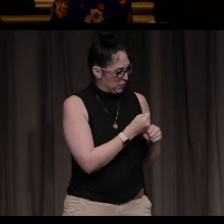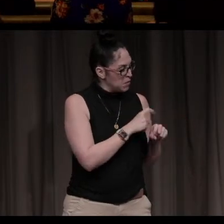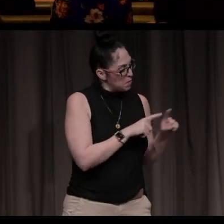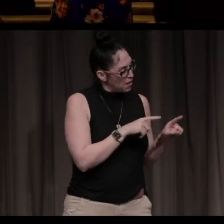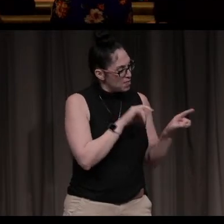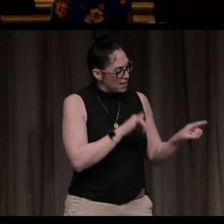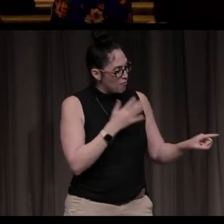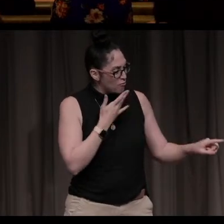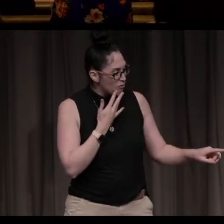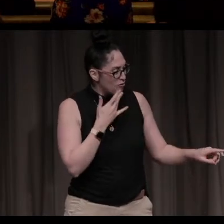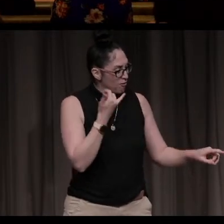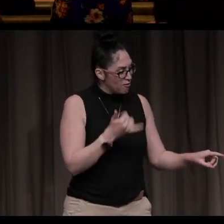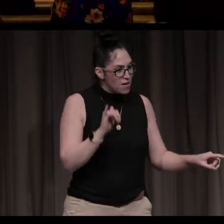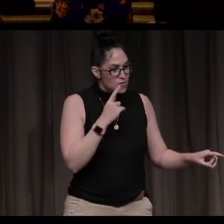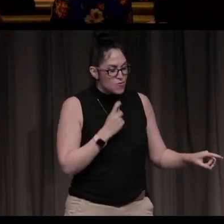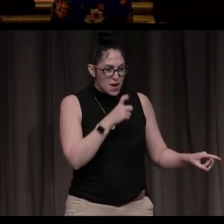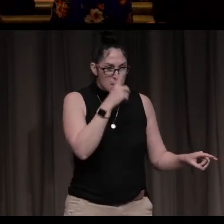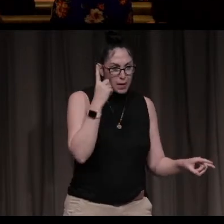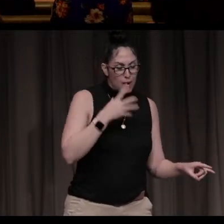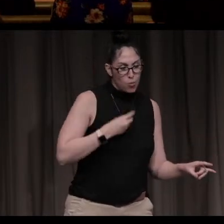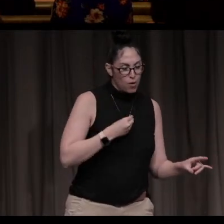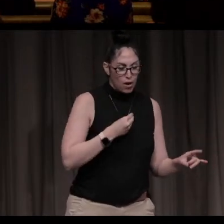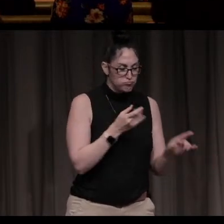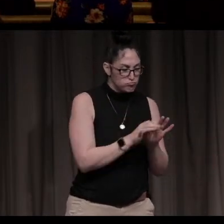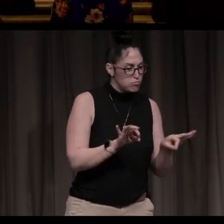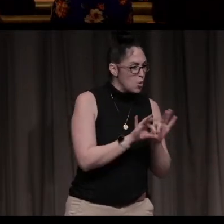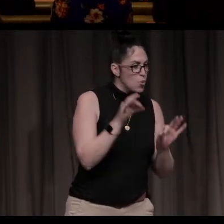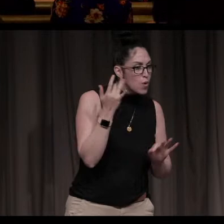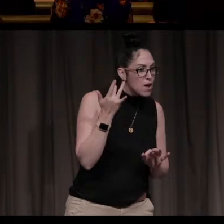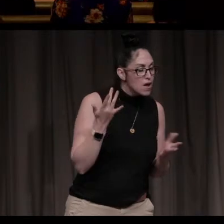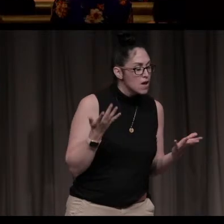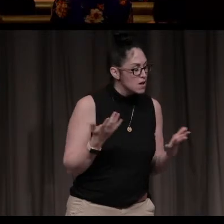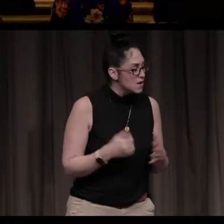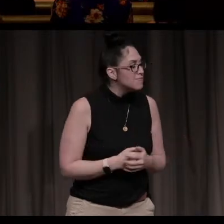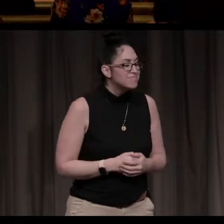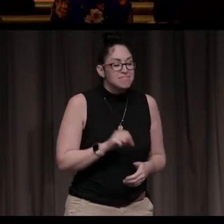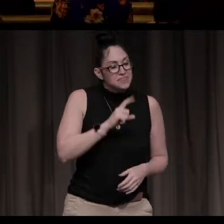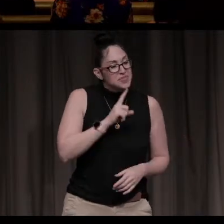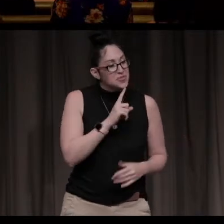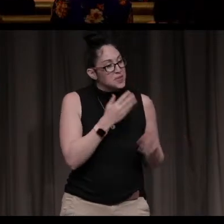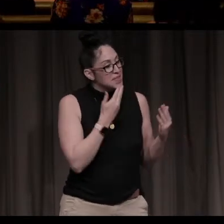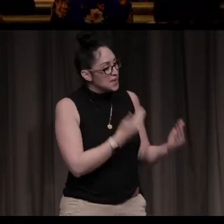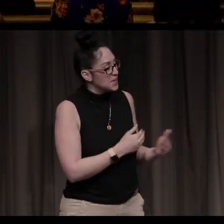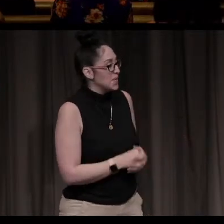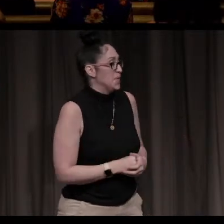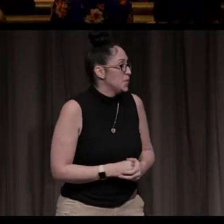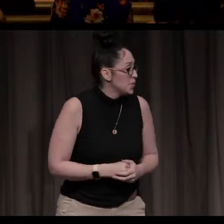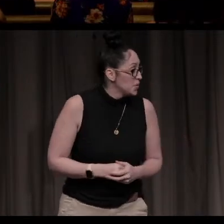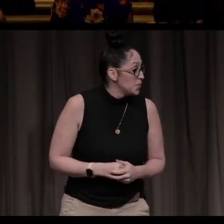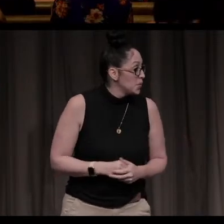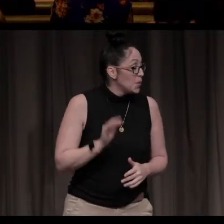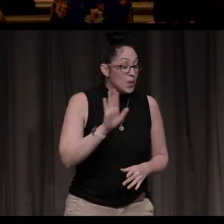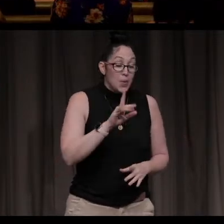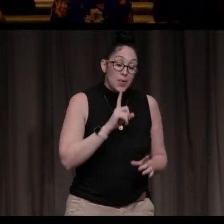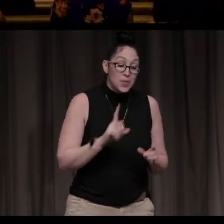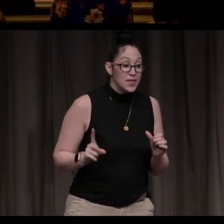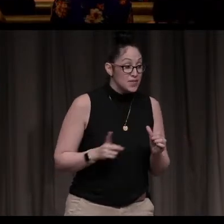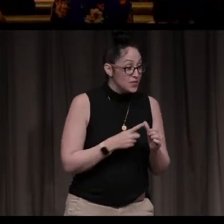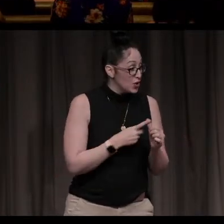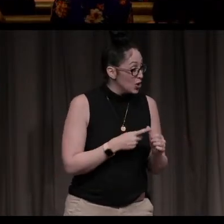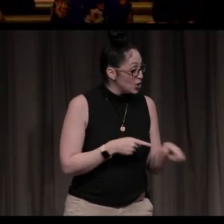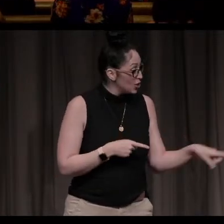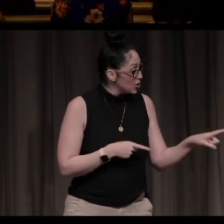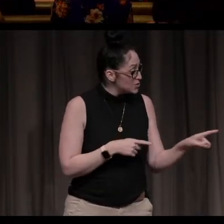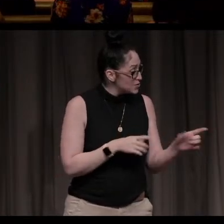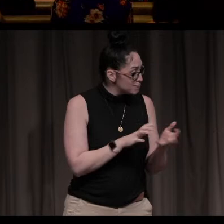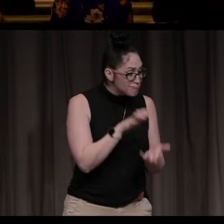know, play an important role too. And yeah. Sure, thank you. Well, first of all, like on the first layer, like these are our